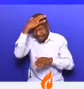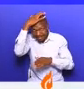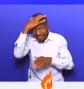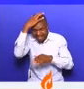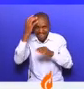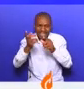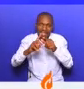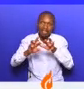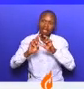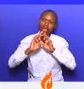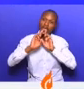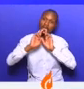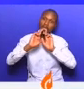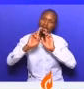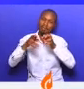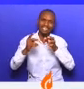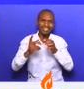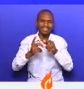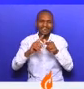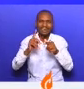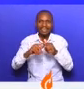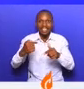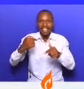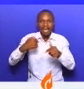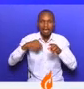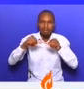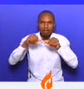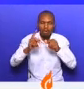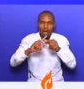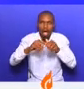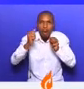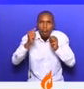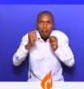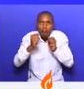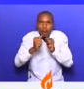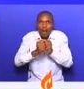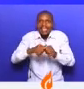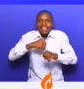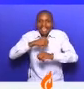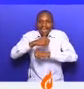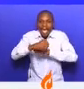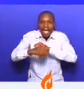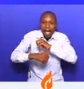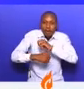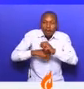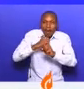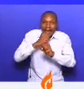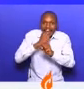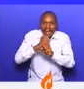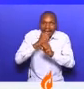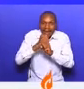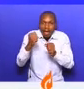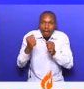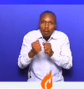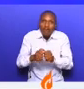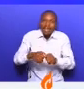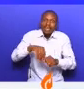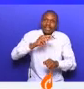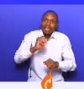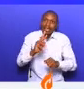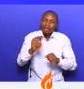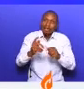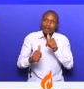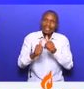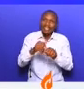niga tebrebuna nigo ere akogenda kolengana mo nege tambokero ke nyara ko bagekoirwa mo na babunge ayegana ali nyara